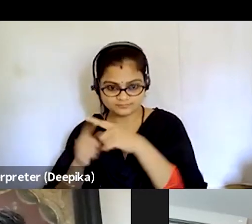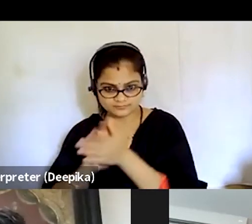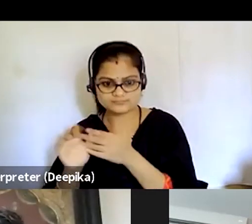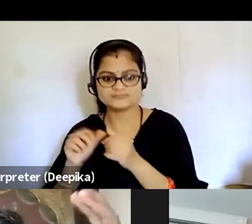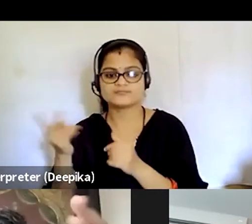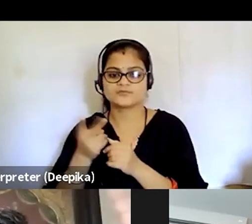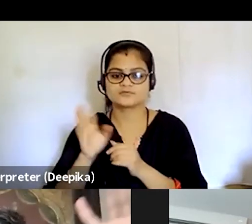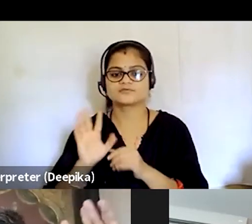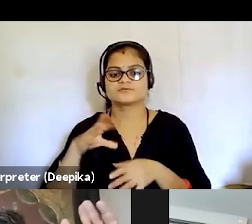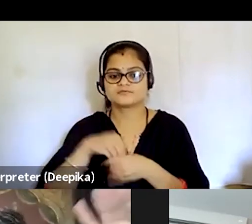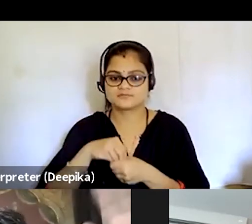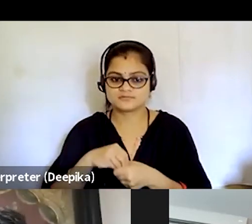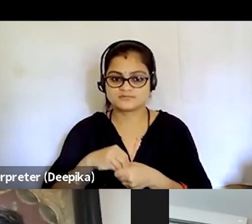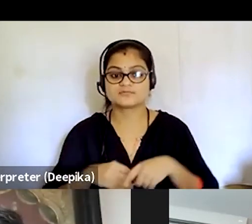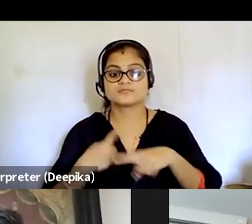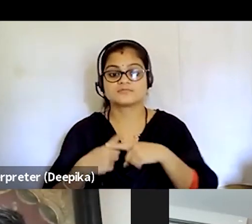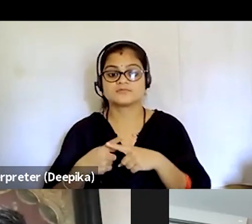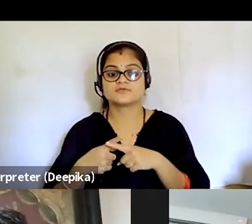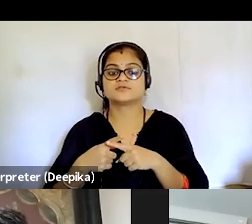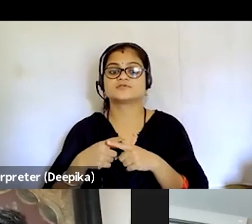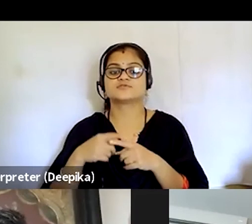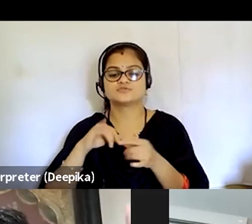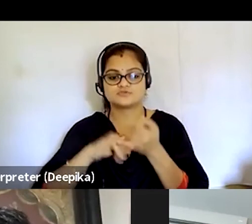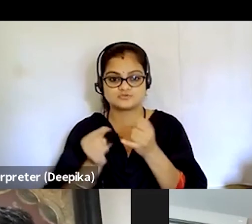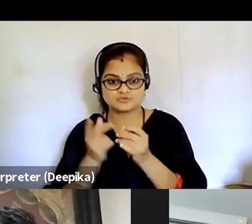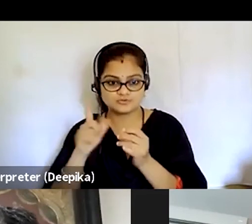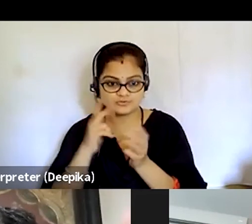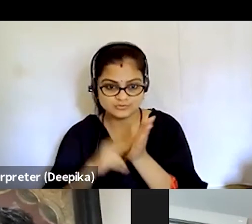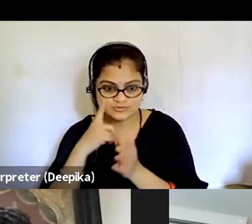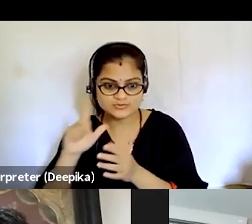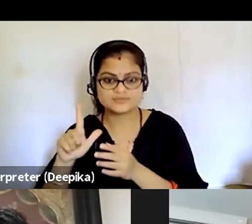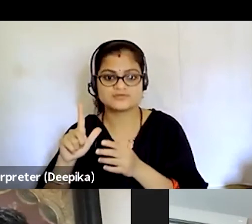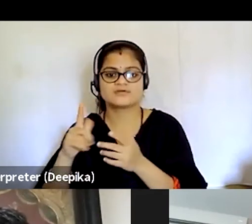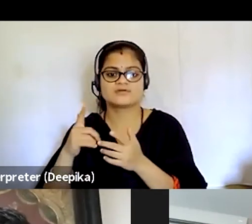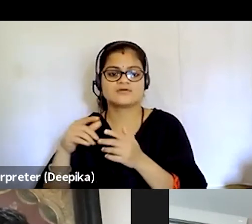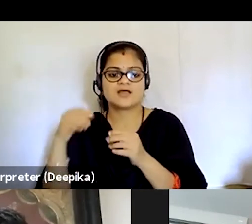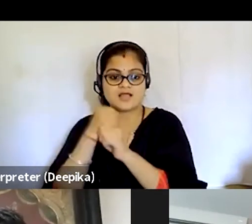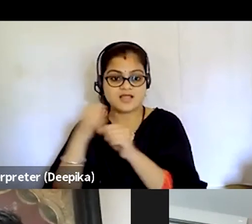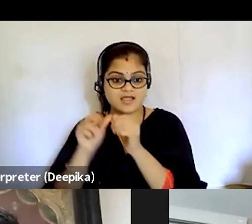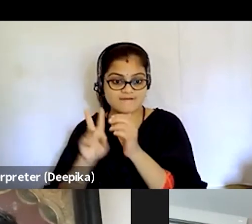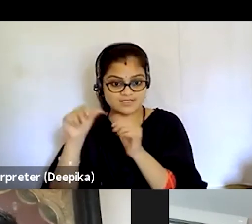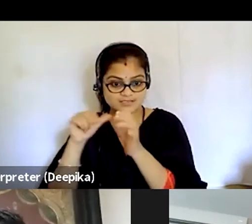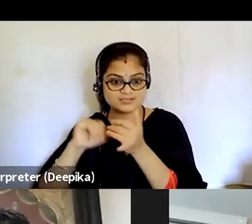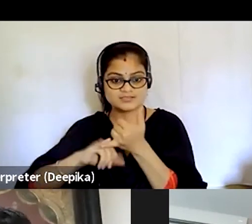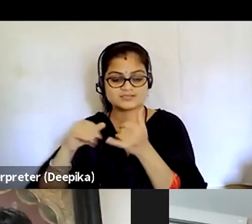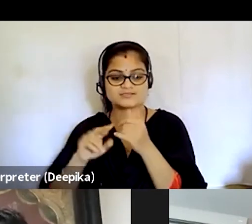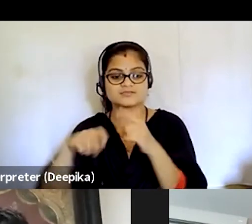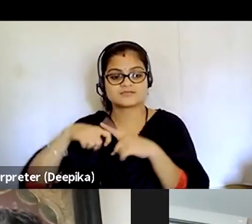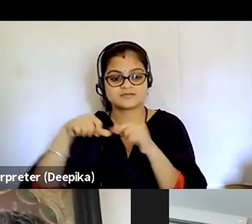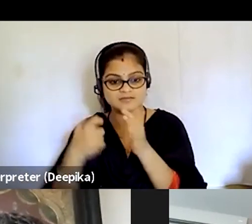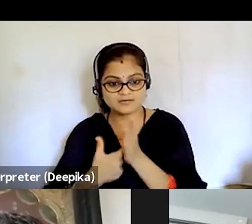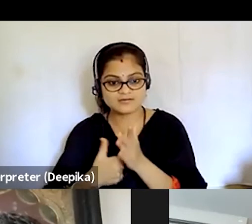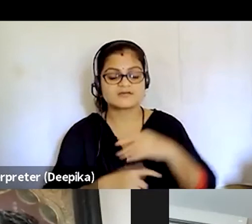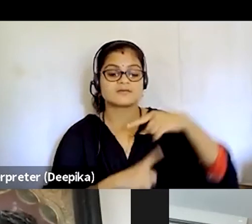Xavier's alumni thing where we had everyone from Sunil Gavaskar to Shobha De to Cyrus Brocha, and all of them came on, and